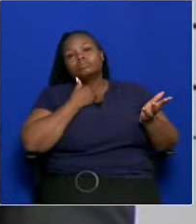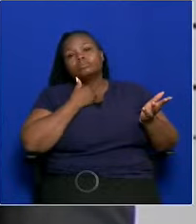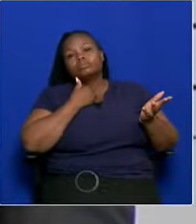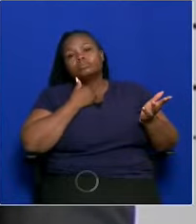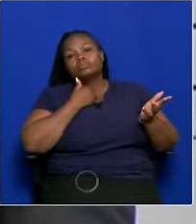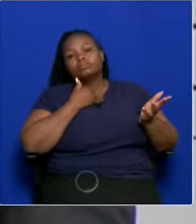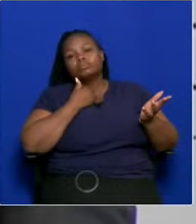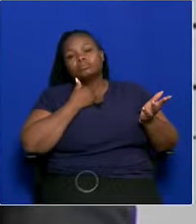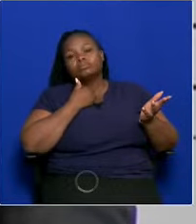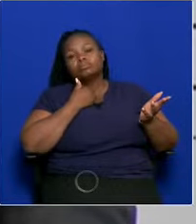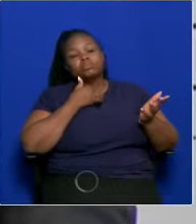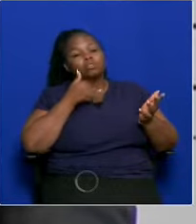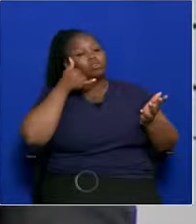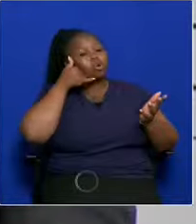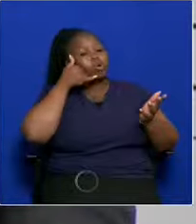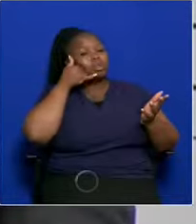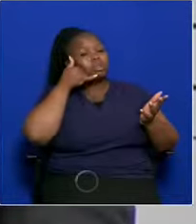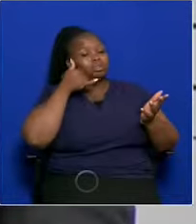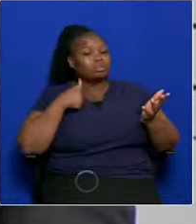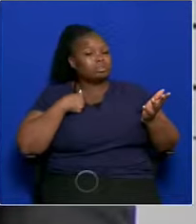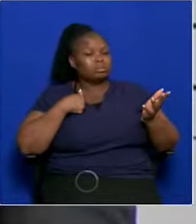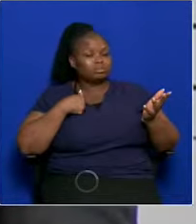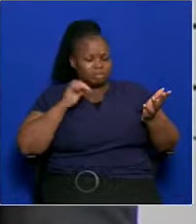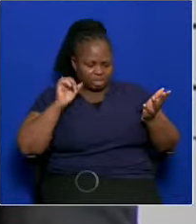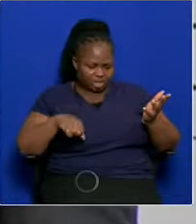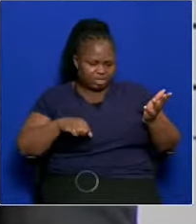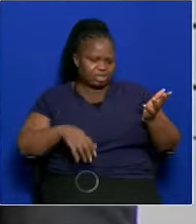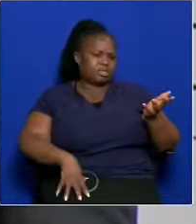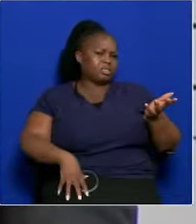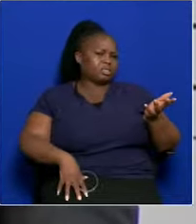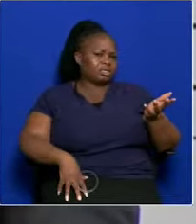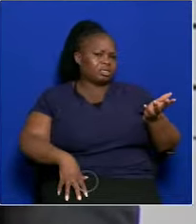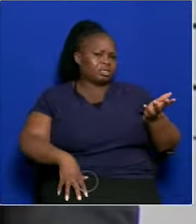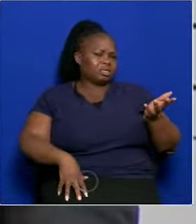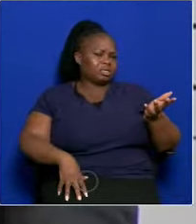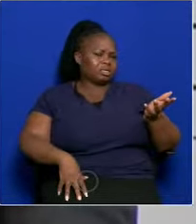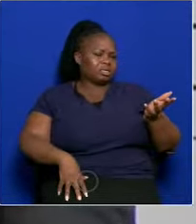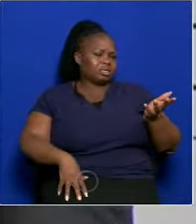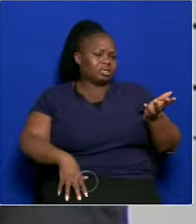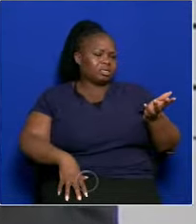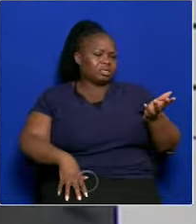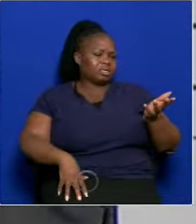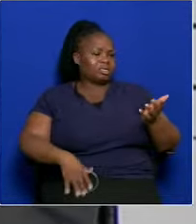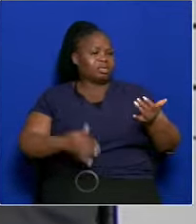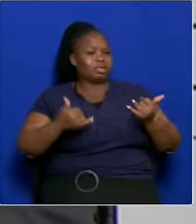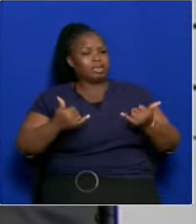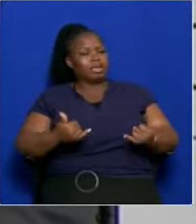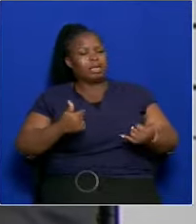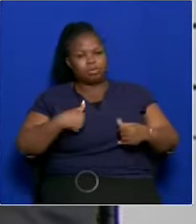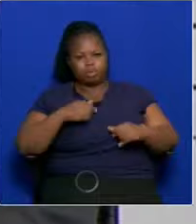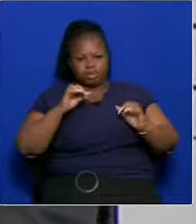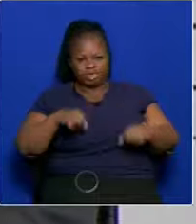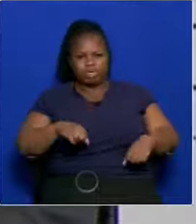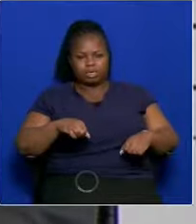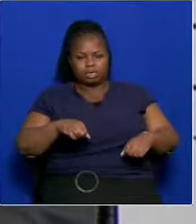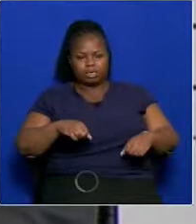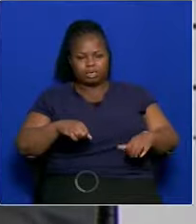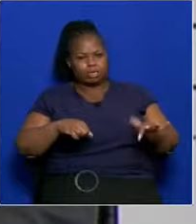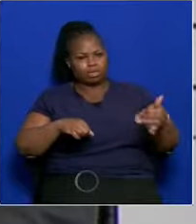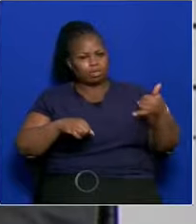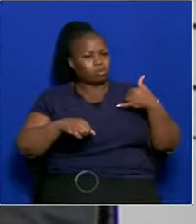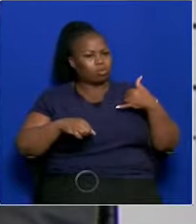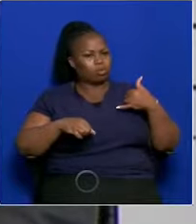calls, which I agreed to. And now I must agree to a call which I